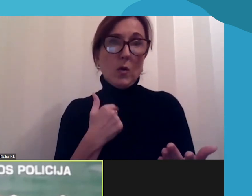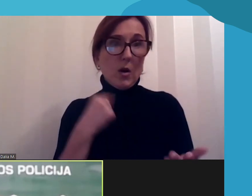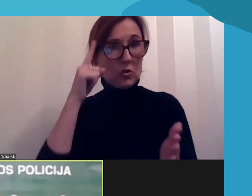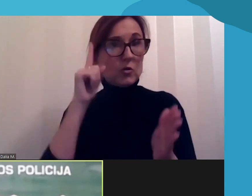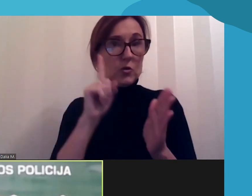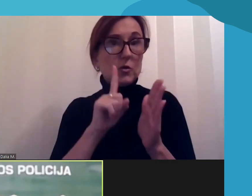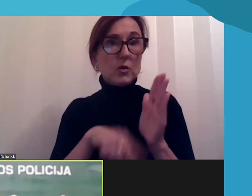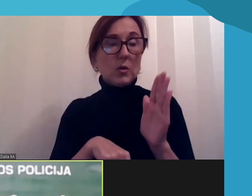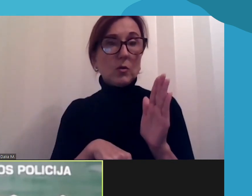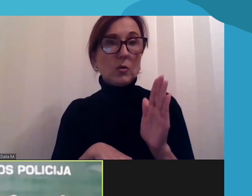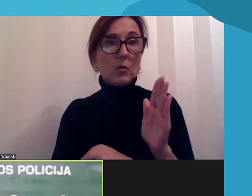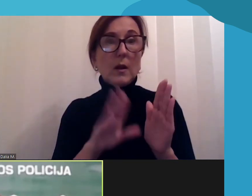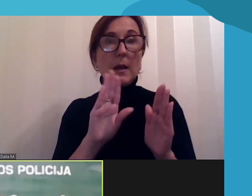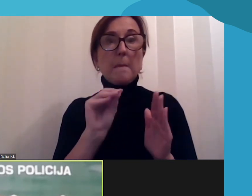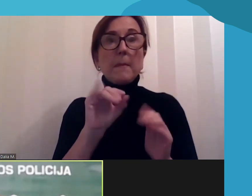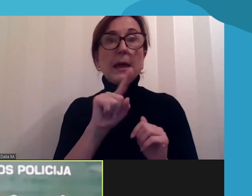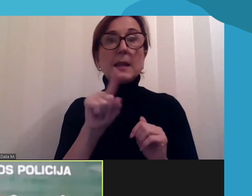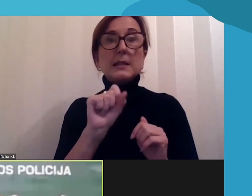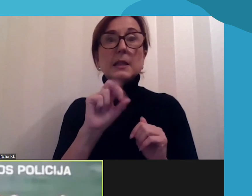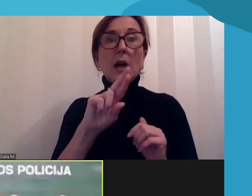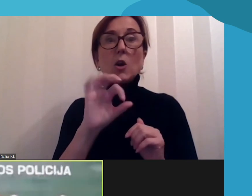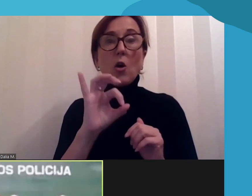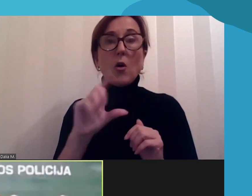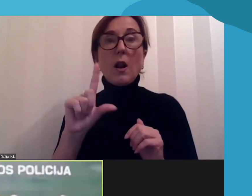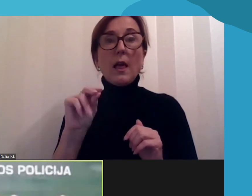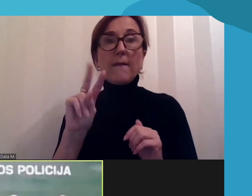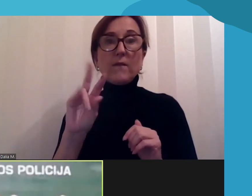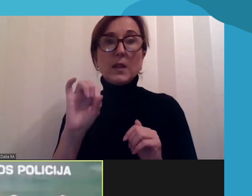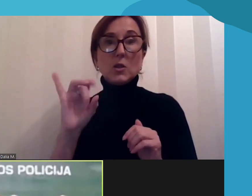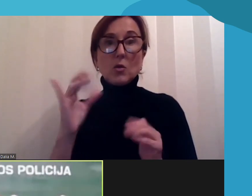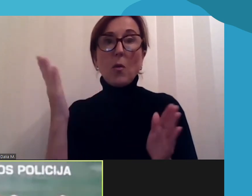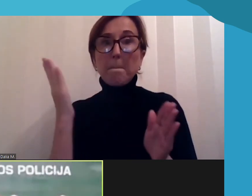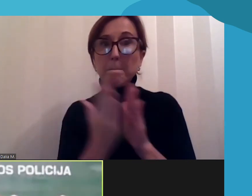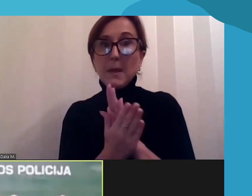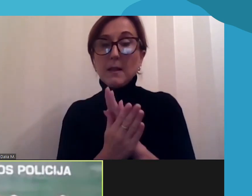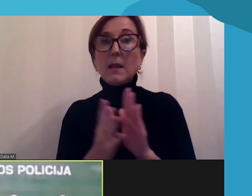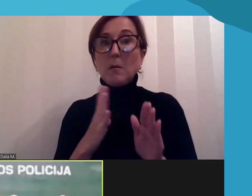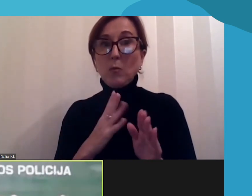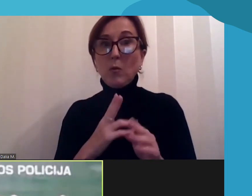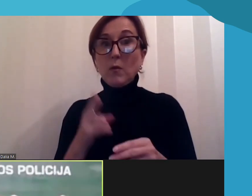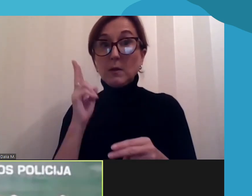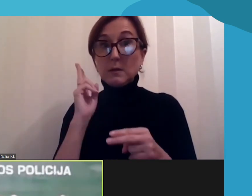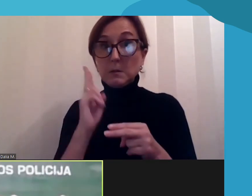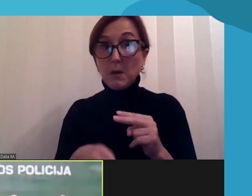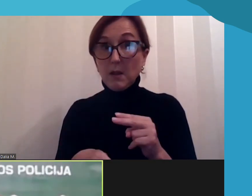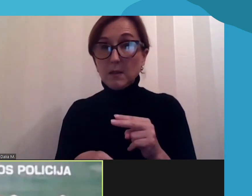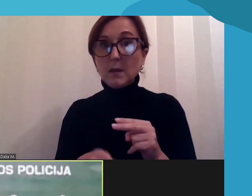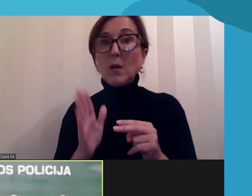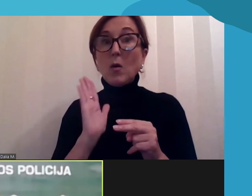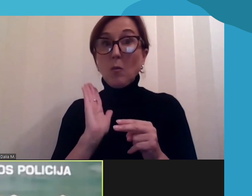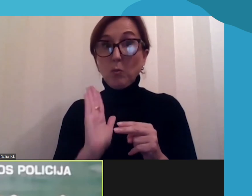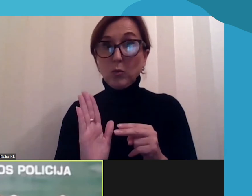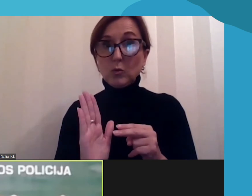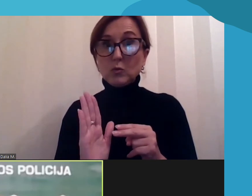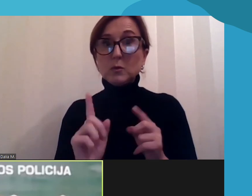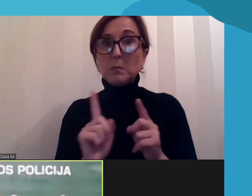context and consistency. Therefore, I hope that the ruling in Beizaras